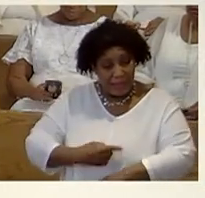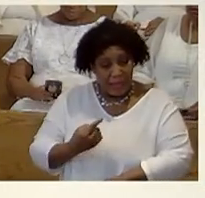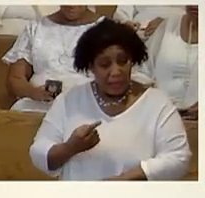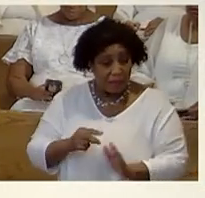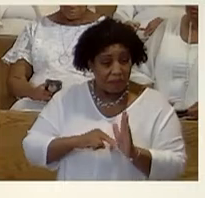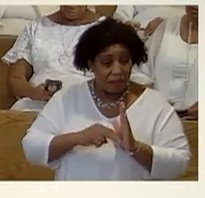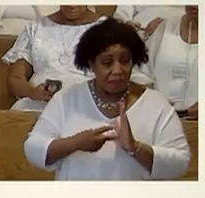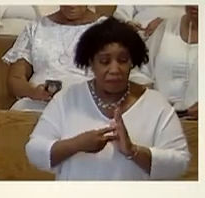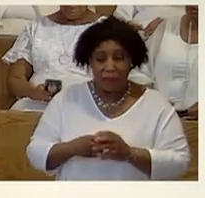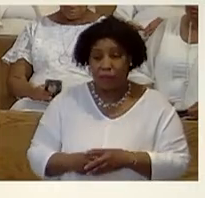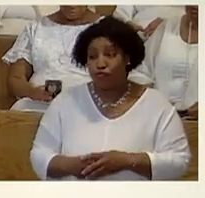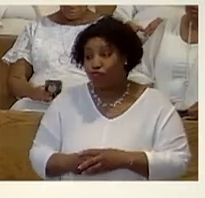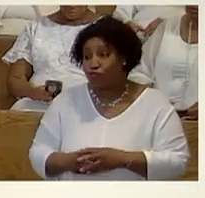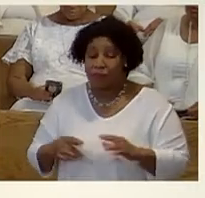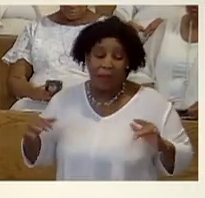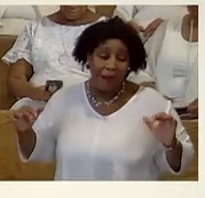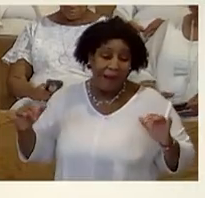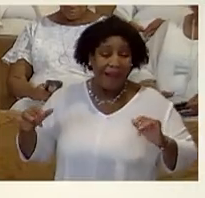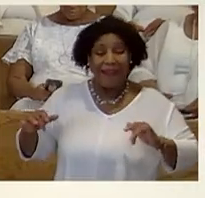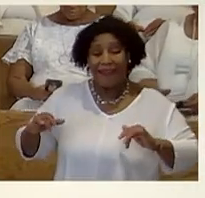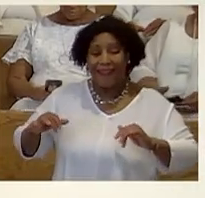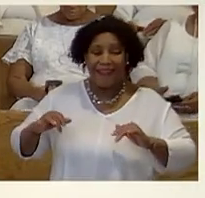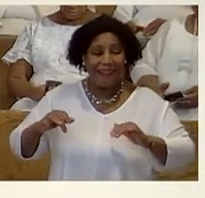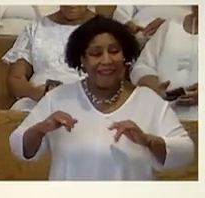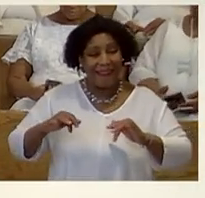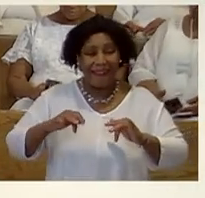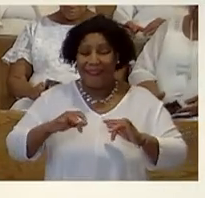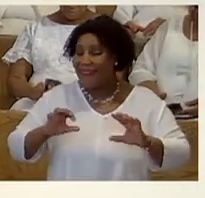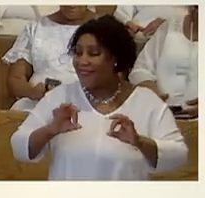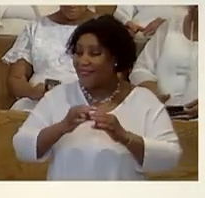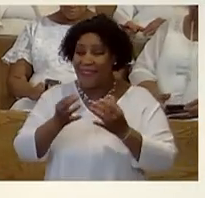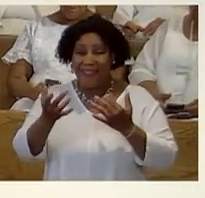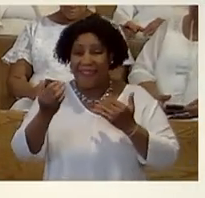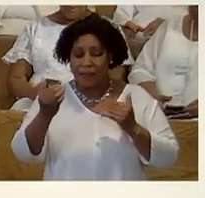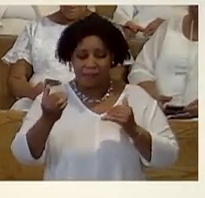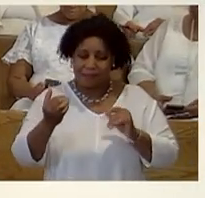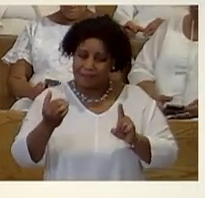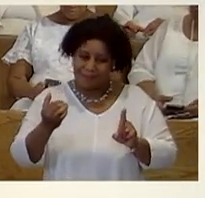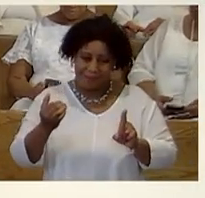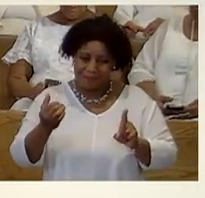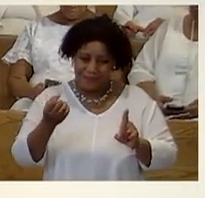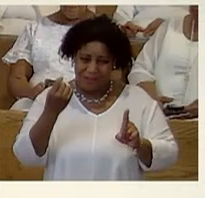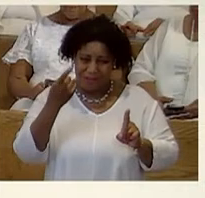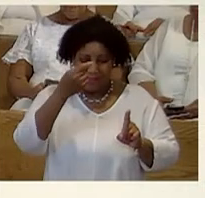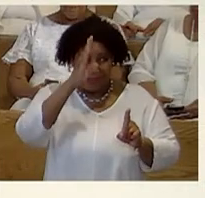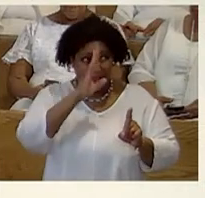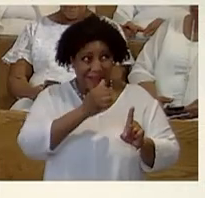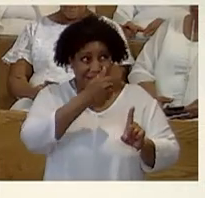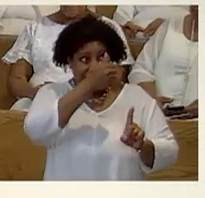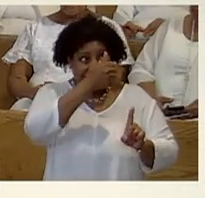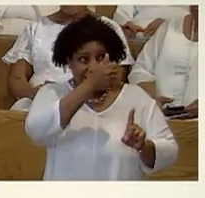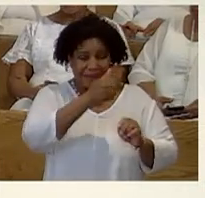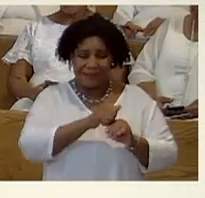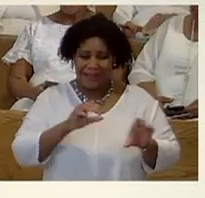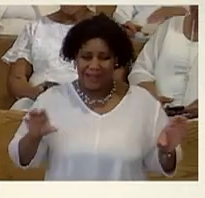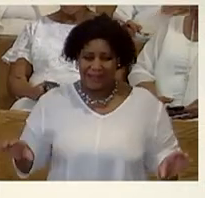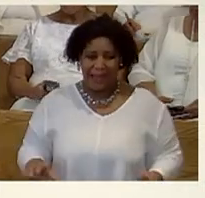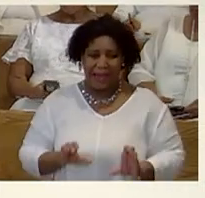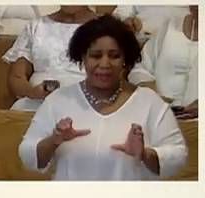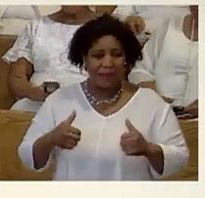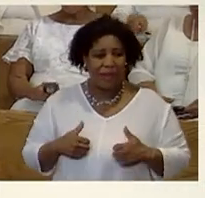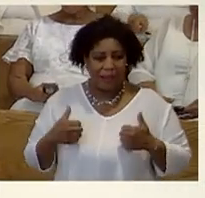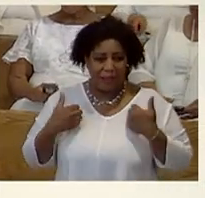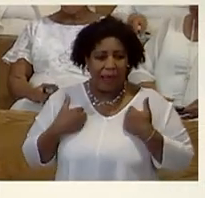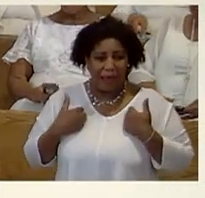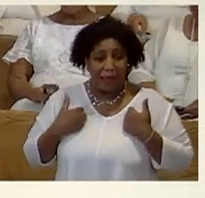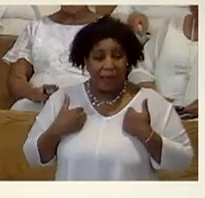simply just gathering in a space with family, but we also need to understand that God is active and alive,